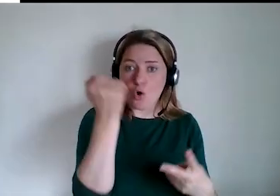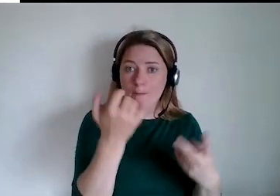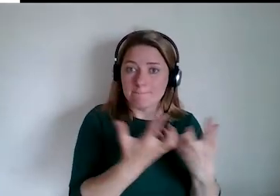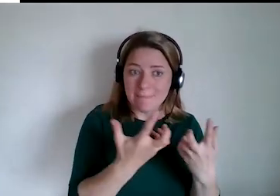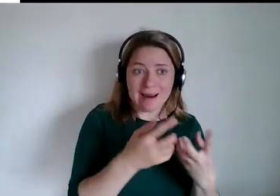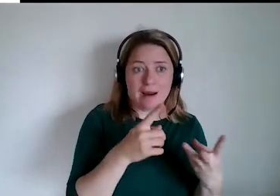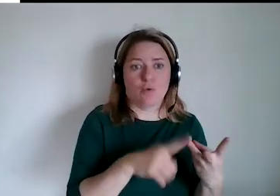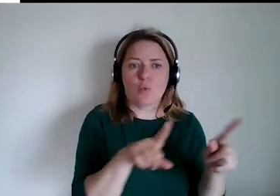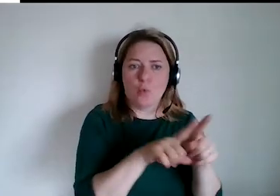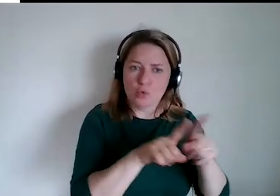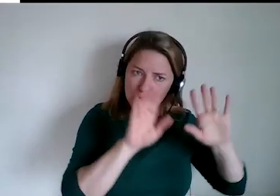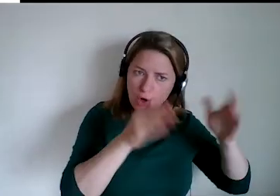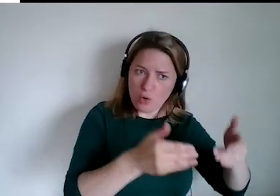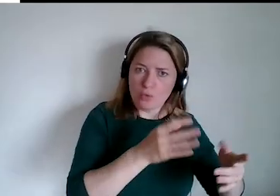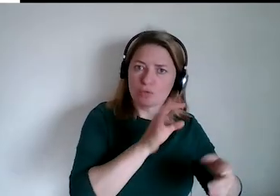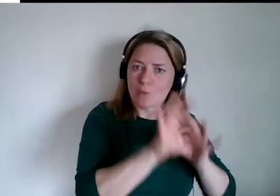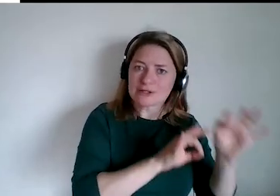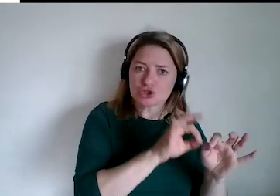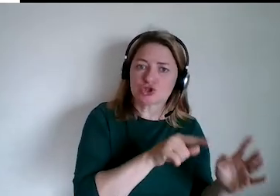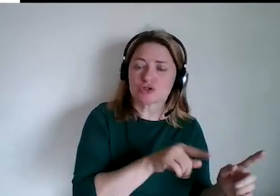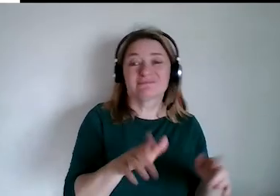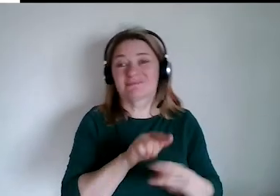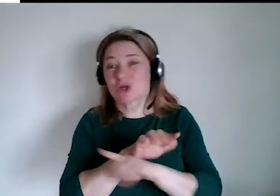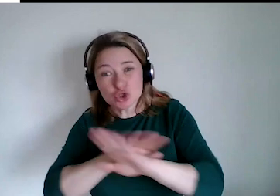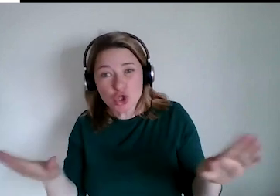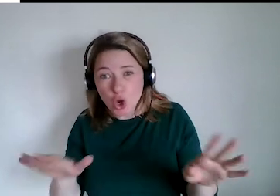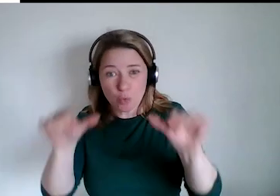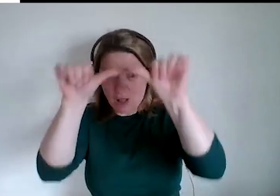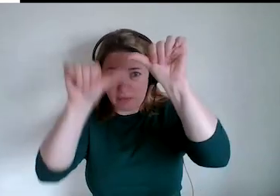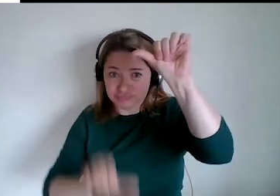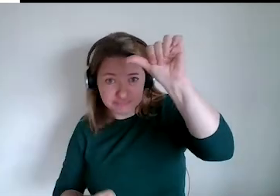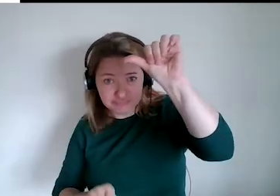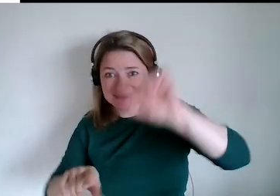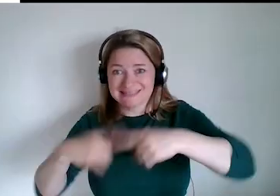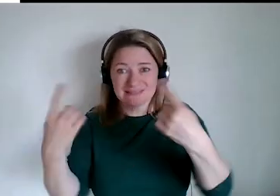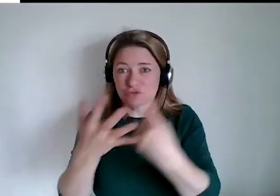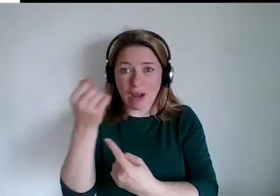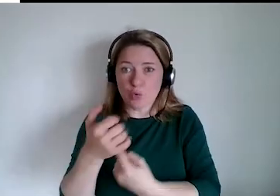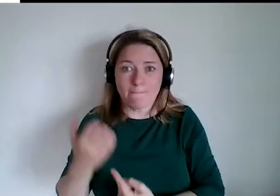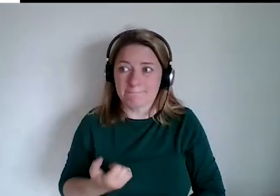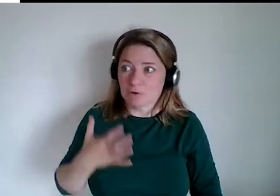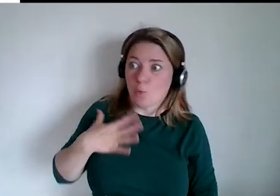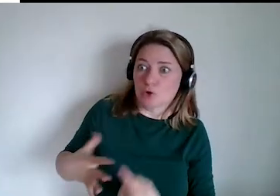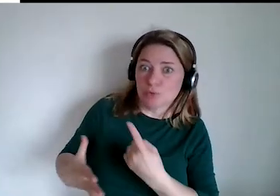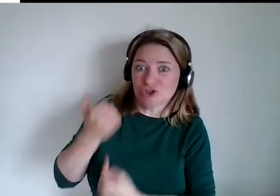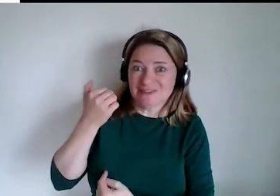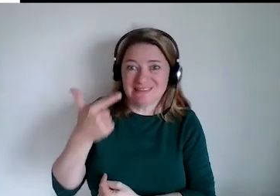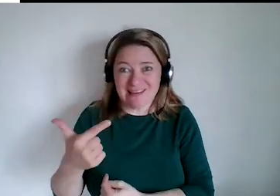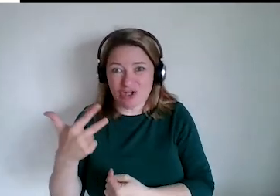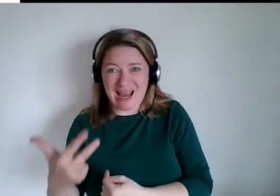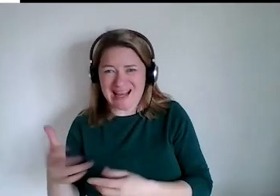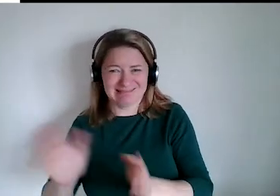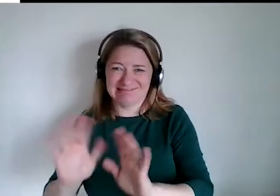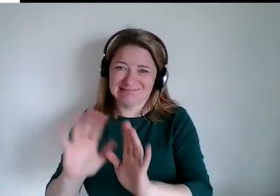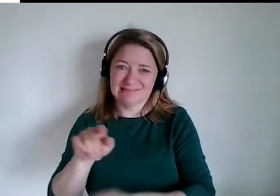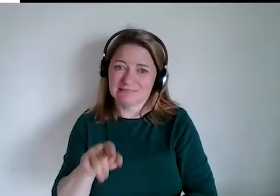approach around the research questions. Don't list a load of outcomes, because often we'd get people applying and they'd have like 7 or 8 different things they were going to look at. But be